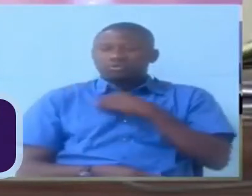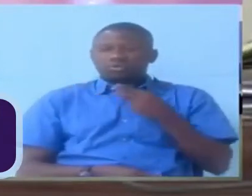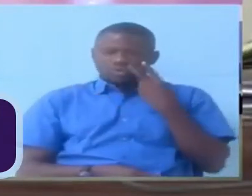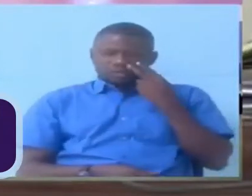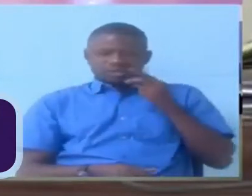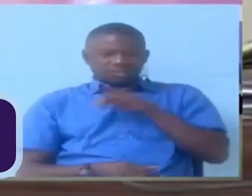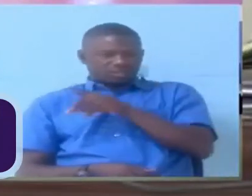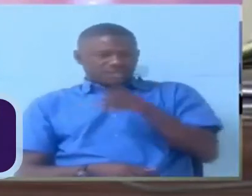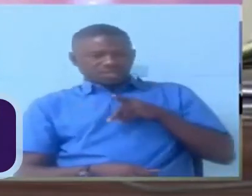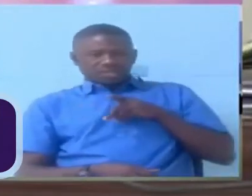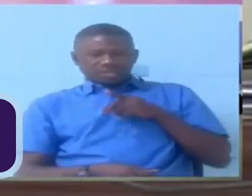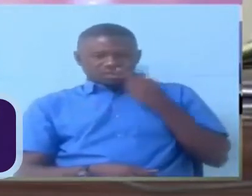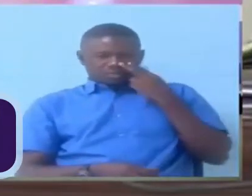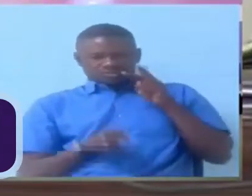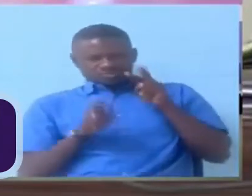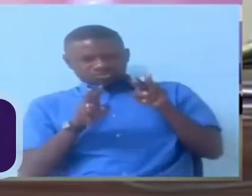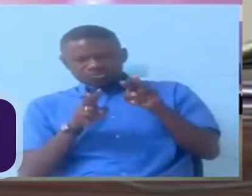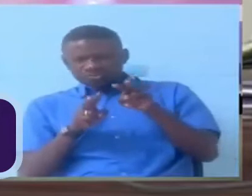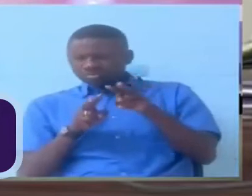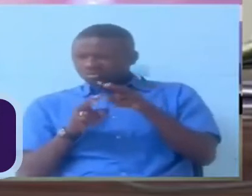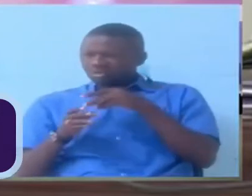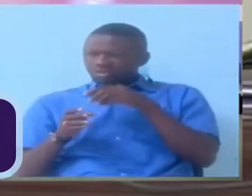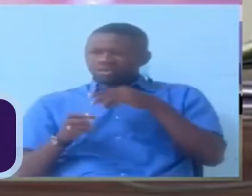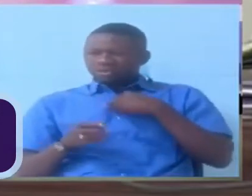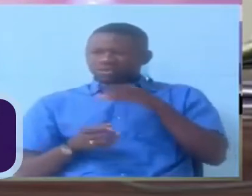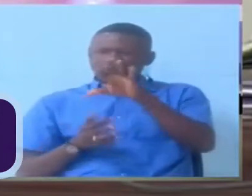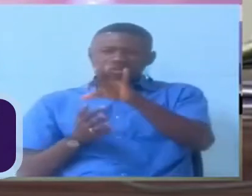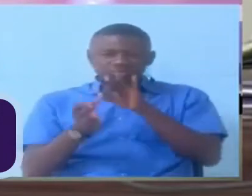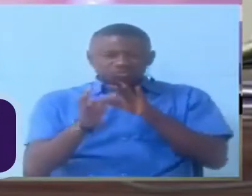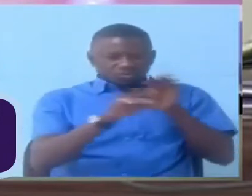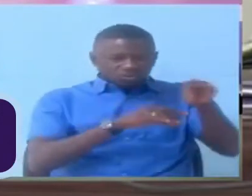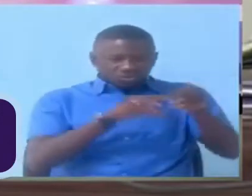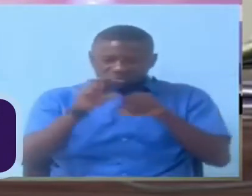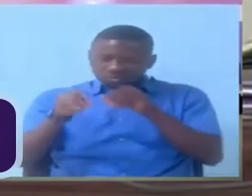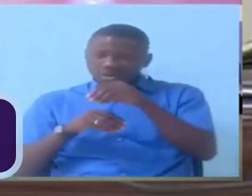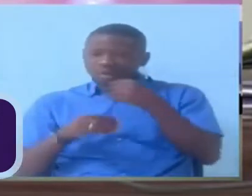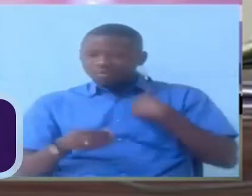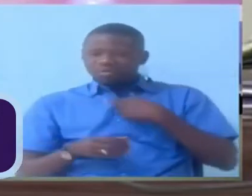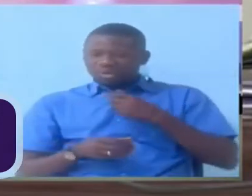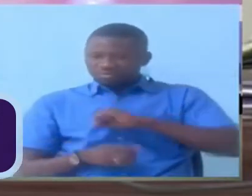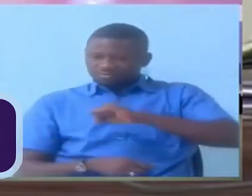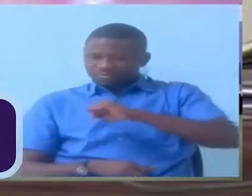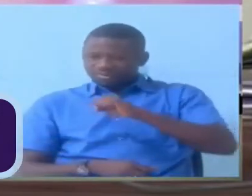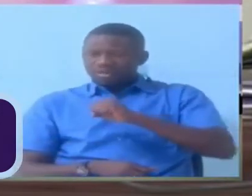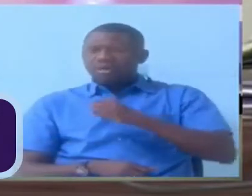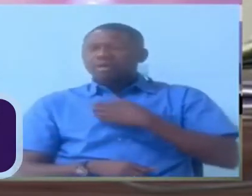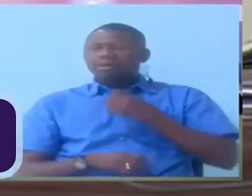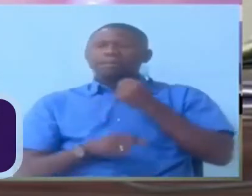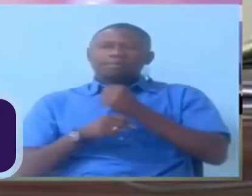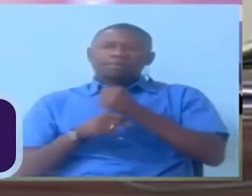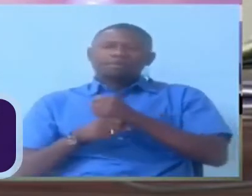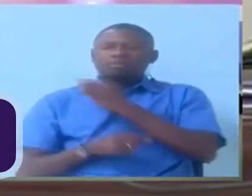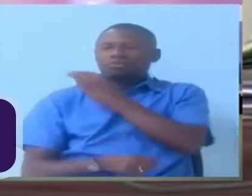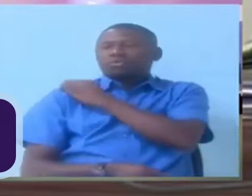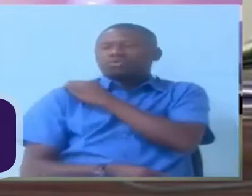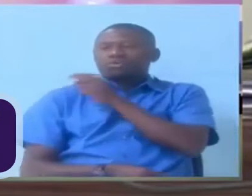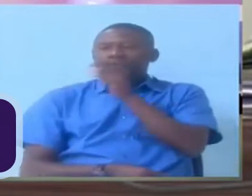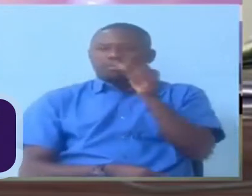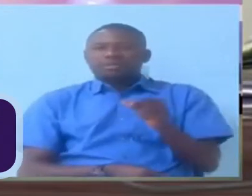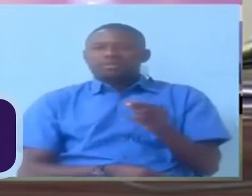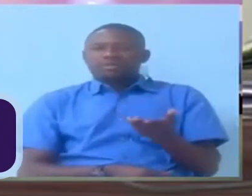overseas. Andum finance atara nyilketa molleti men ya lonko ye karangulu kelenu asekeno e karanda banko kanjang asekeno